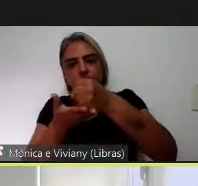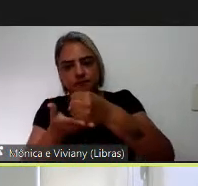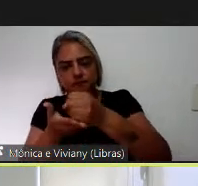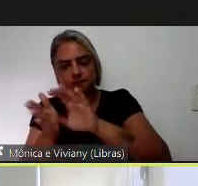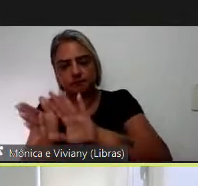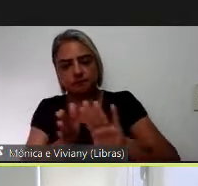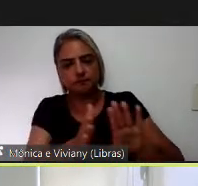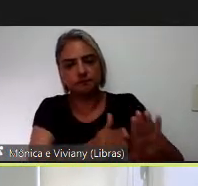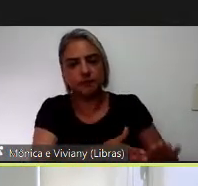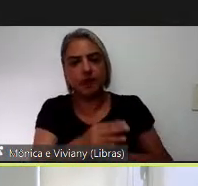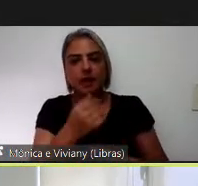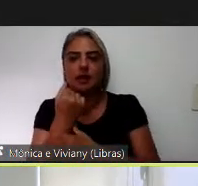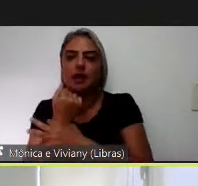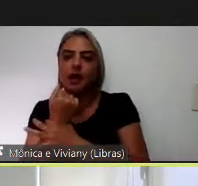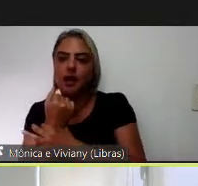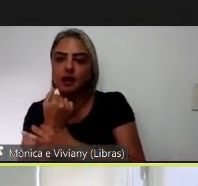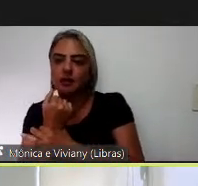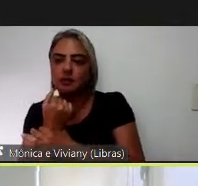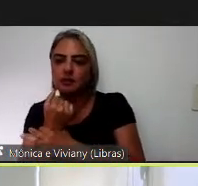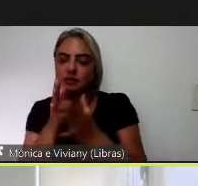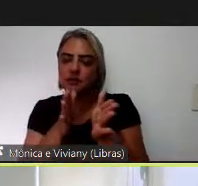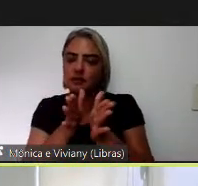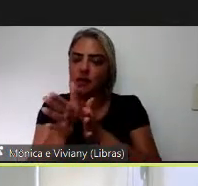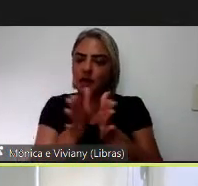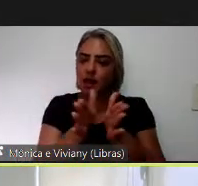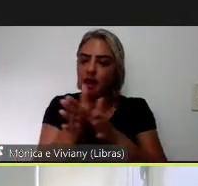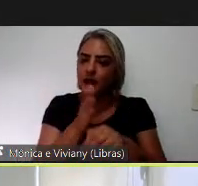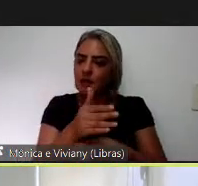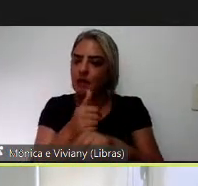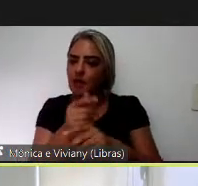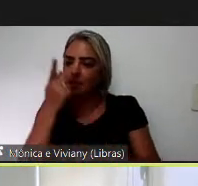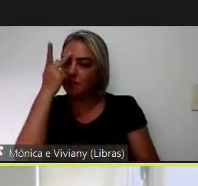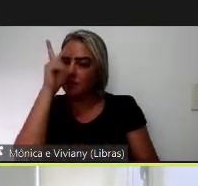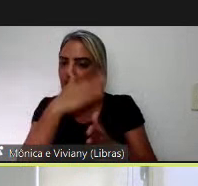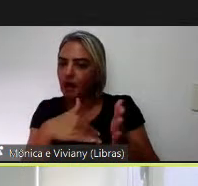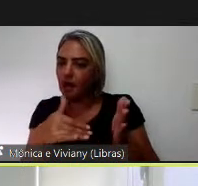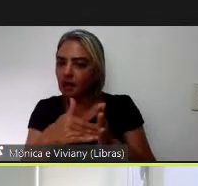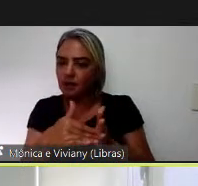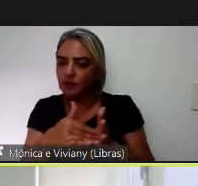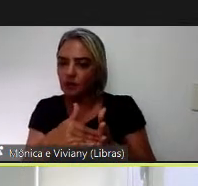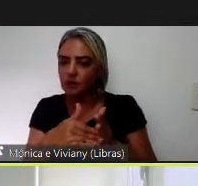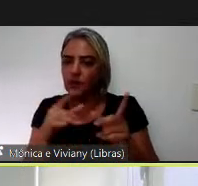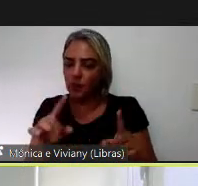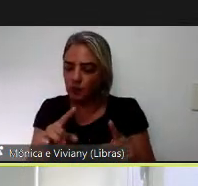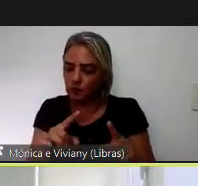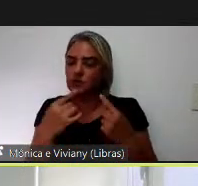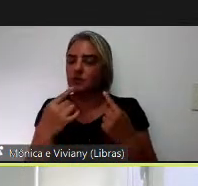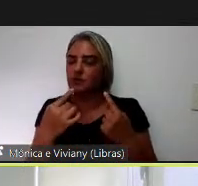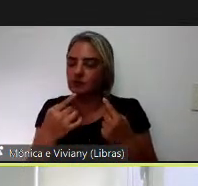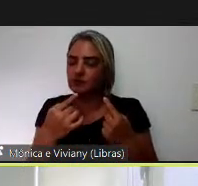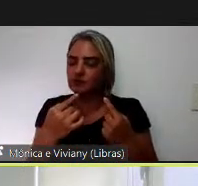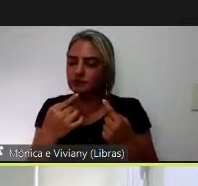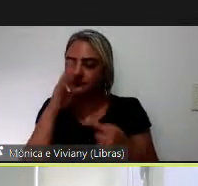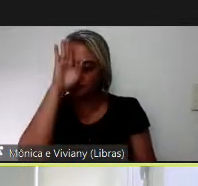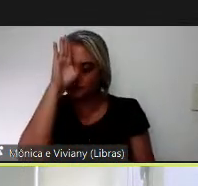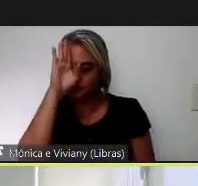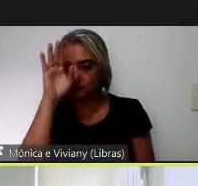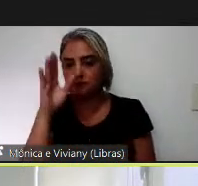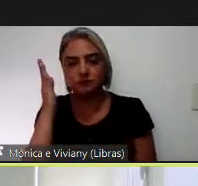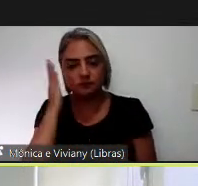the healthcare systems. So to assure this universal